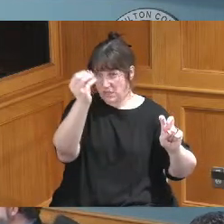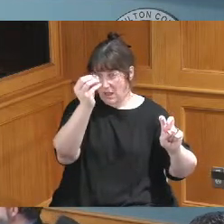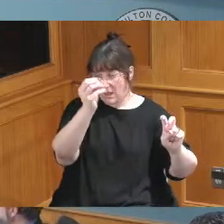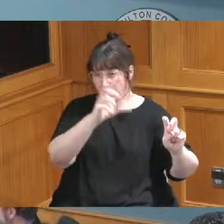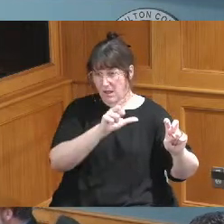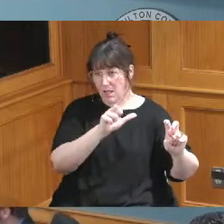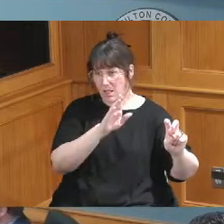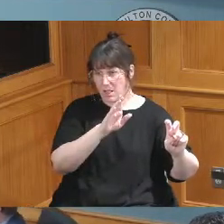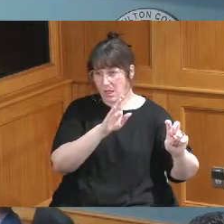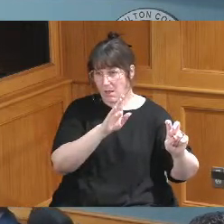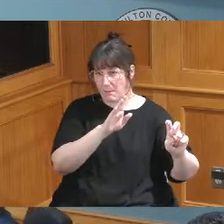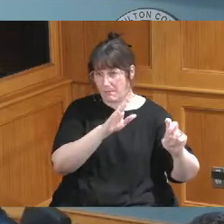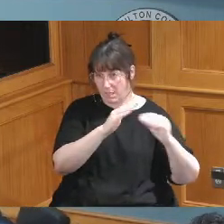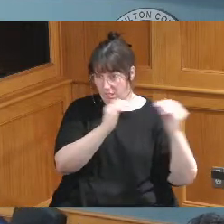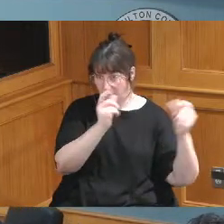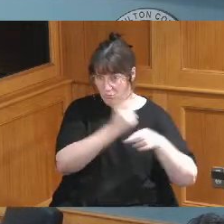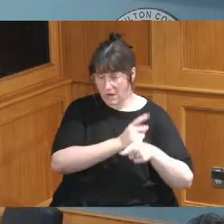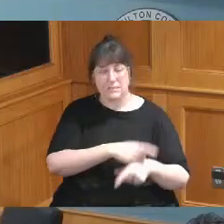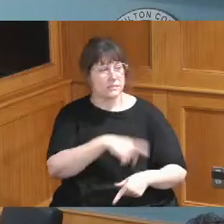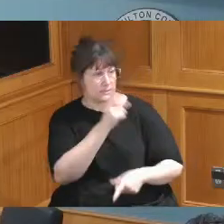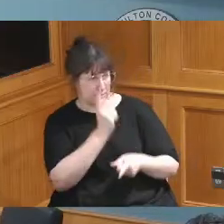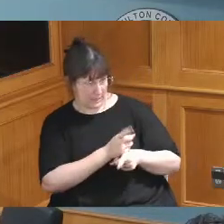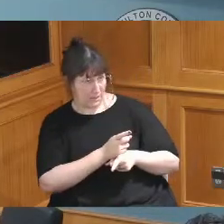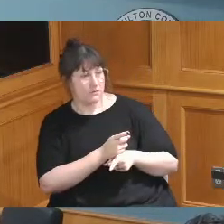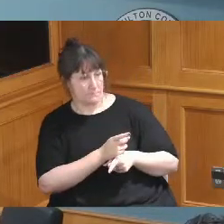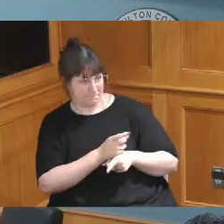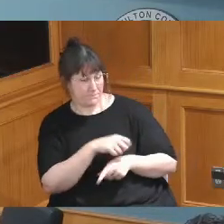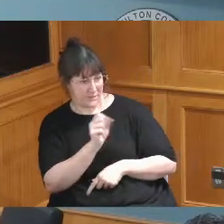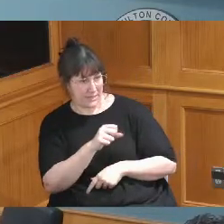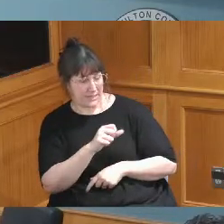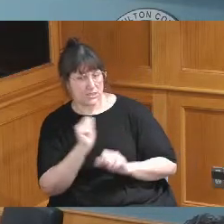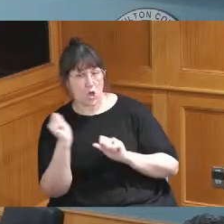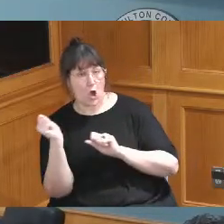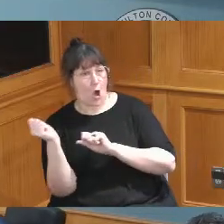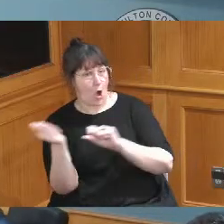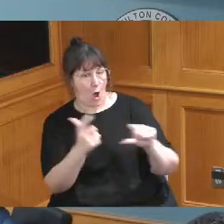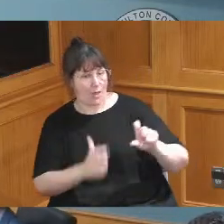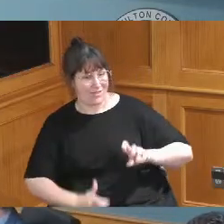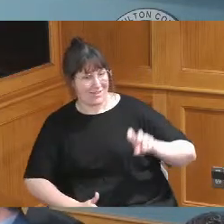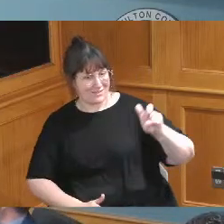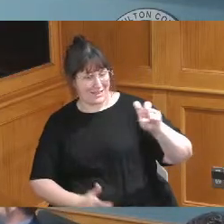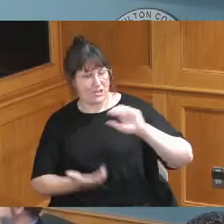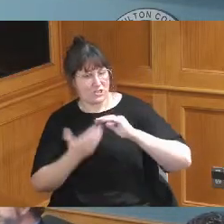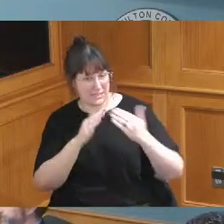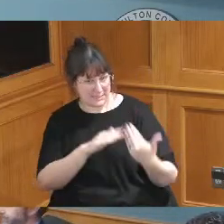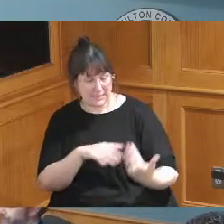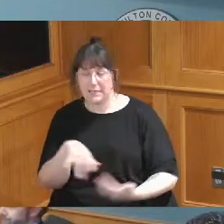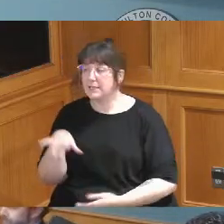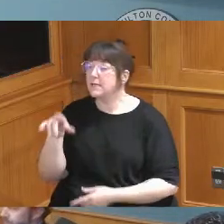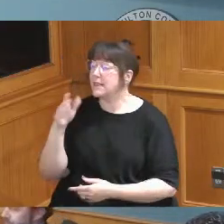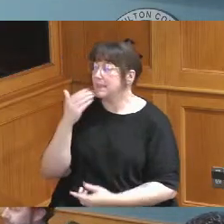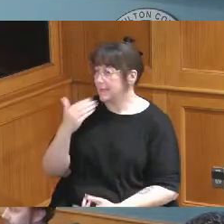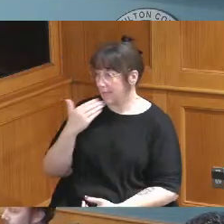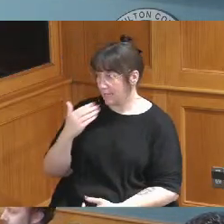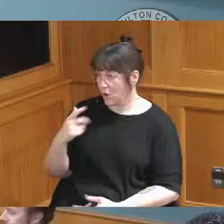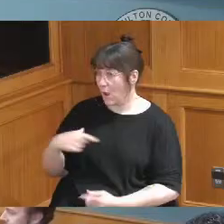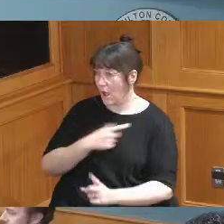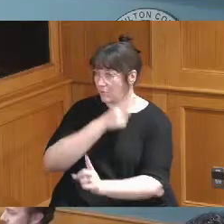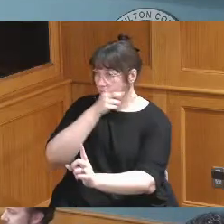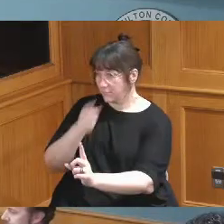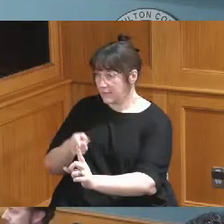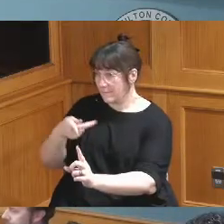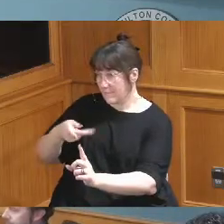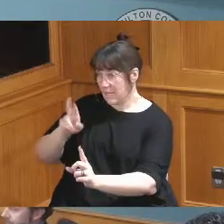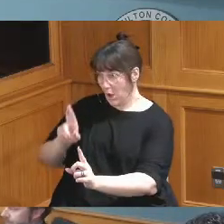level, right? That is correct. That contract relates to all of the escalators in the stadium, correct? Thank you. I want to get back to the